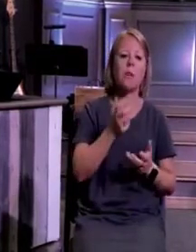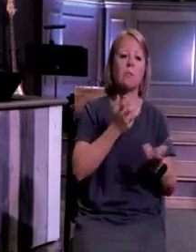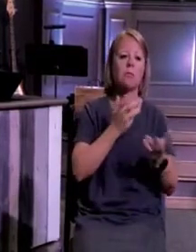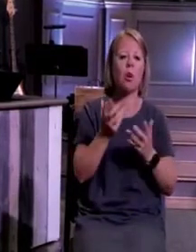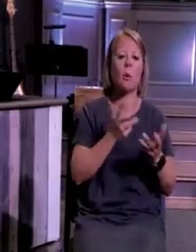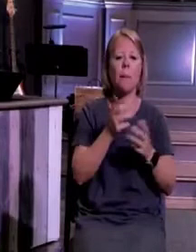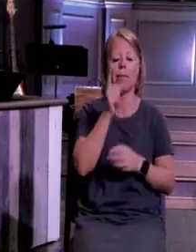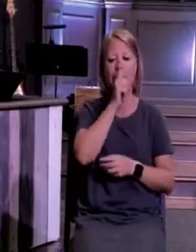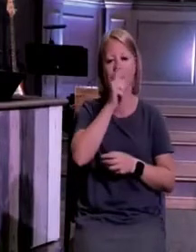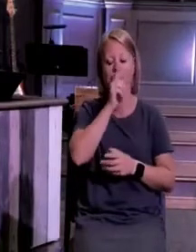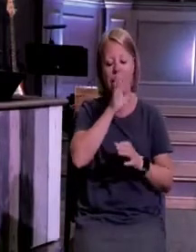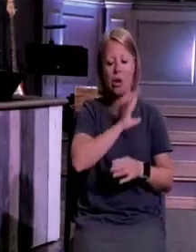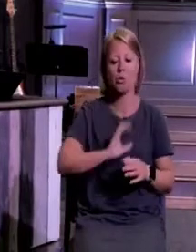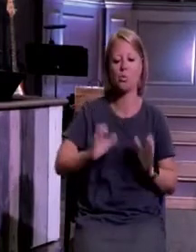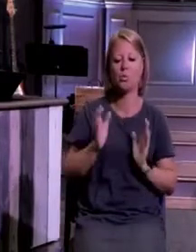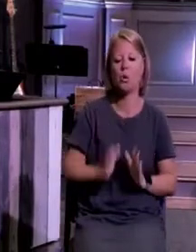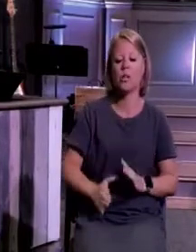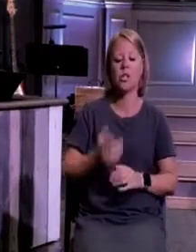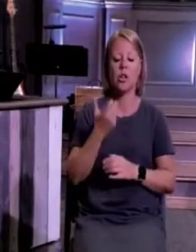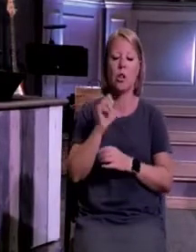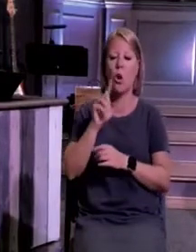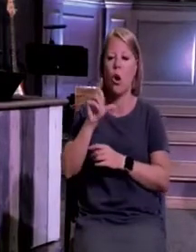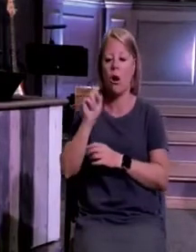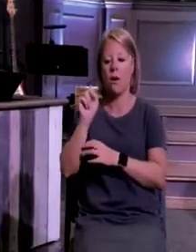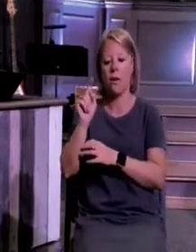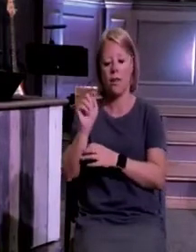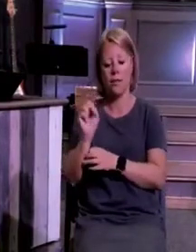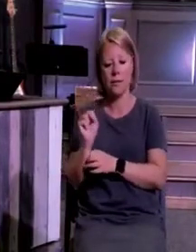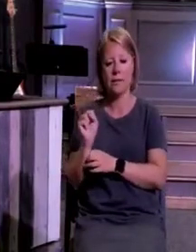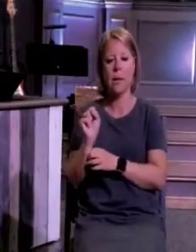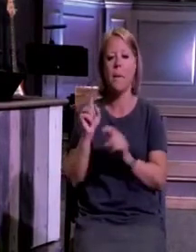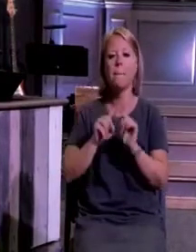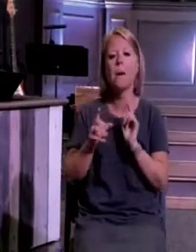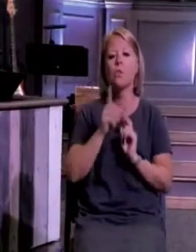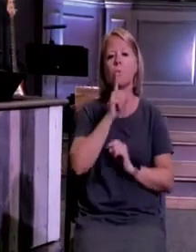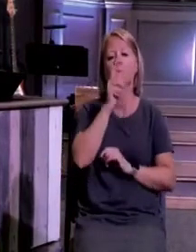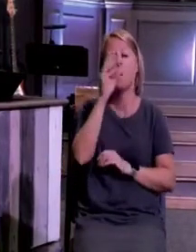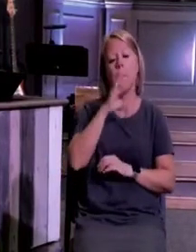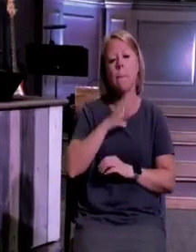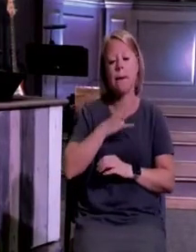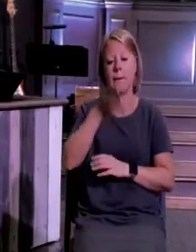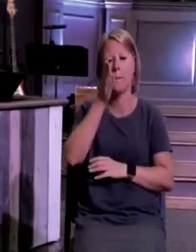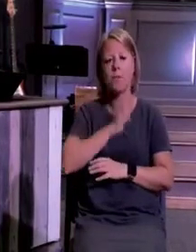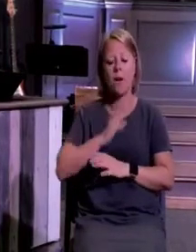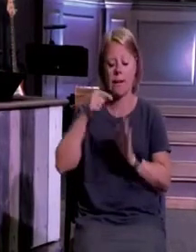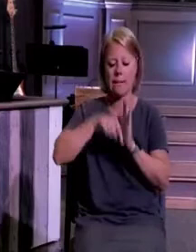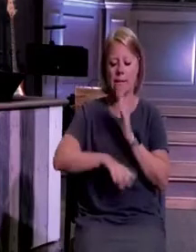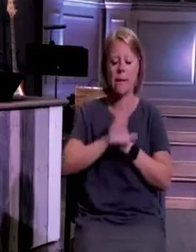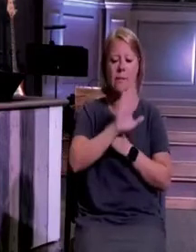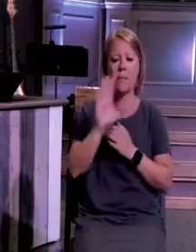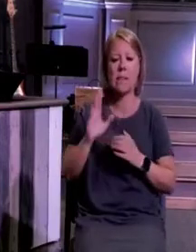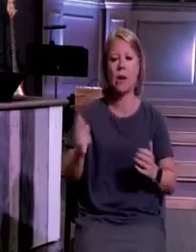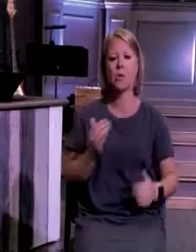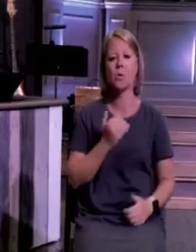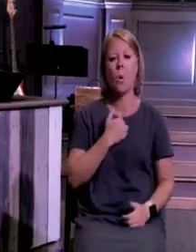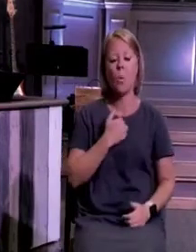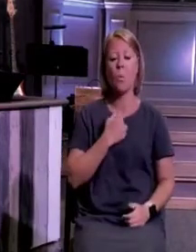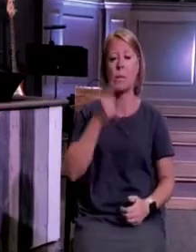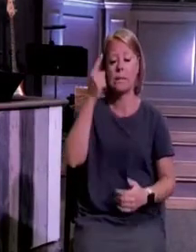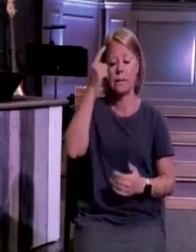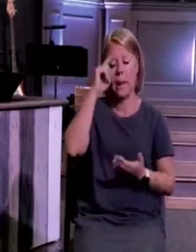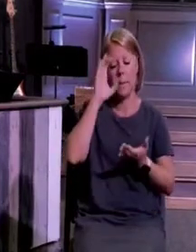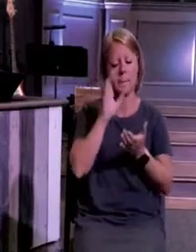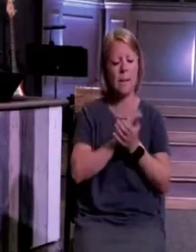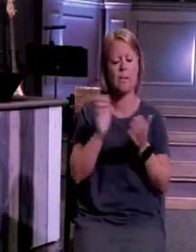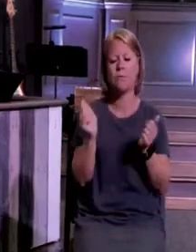I'm not talking about the hirelings, but I'm talking about the true men of God that in the depth of their soul, they believe with